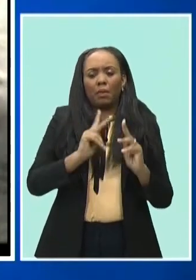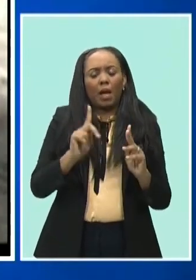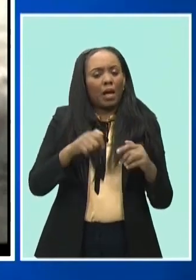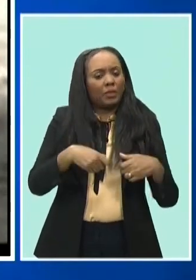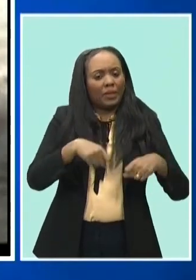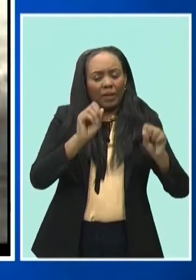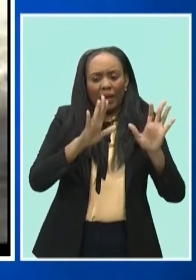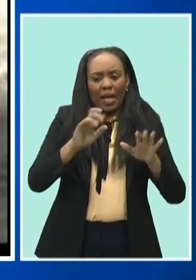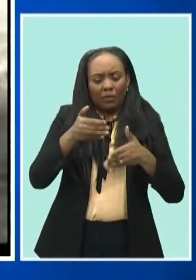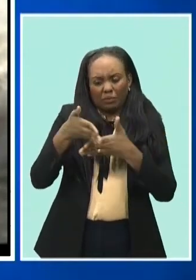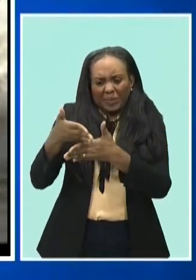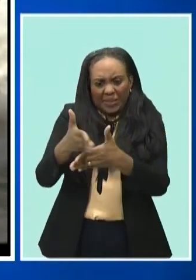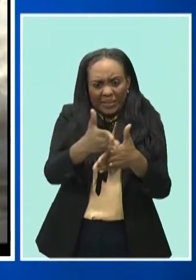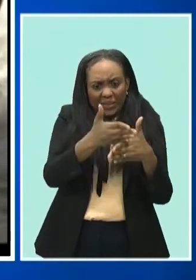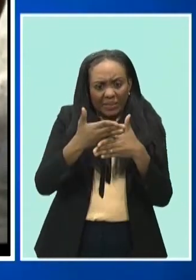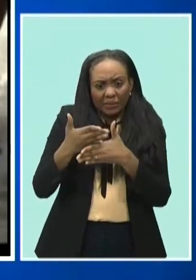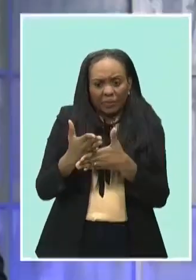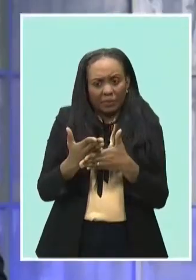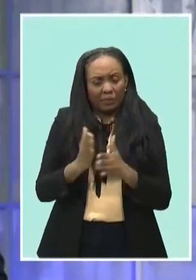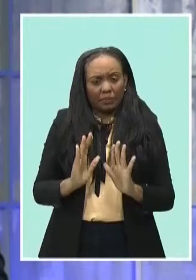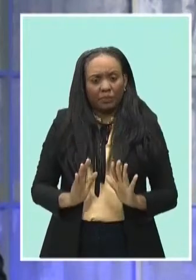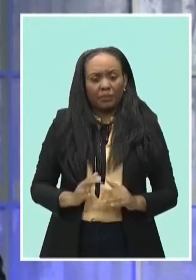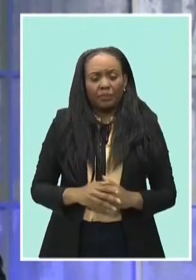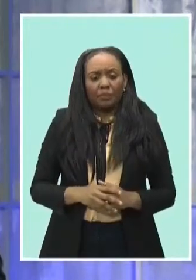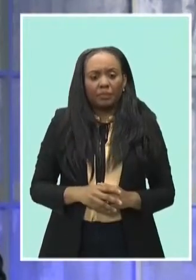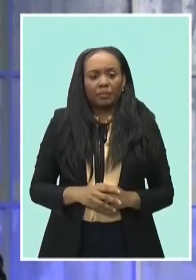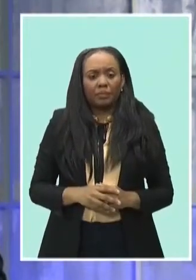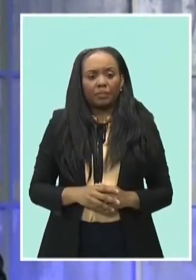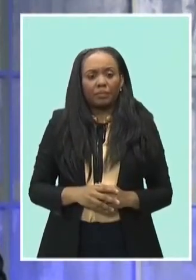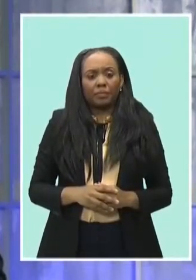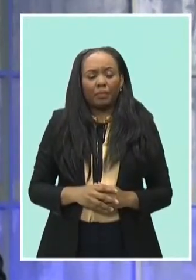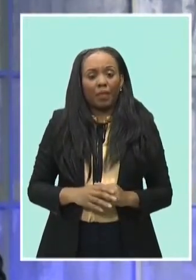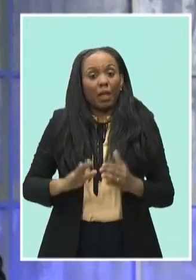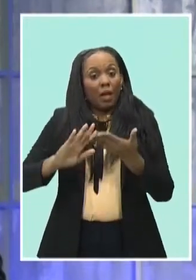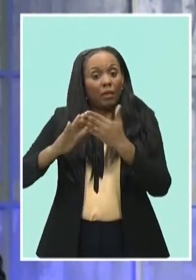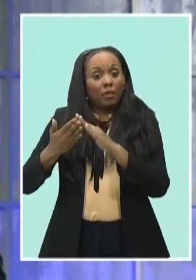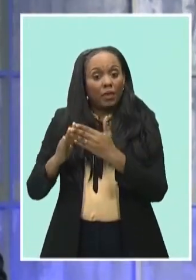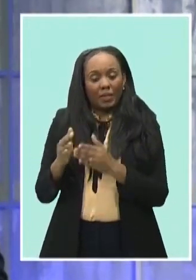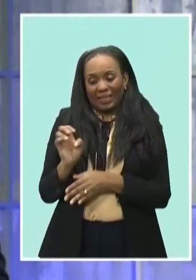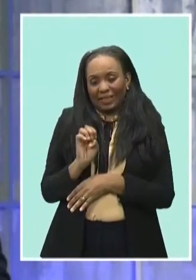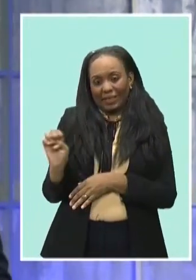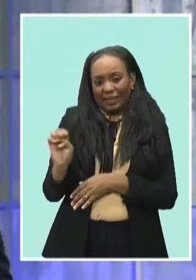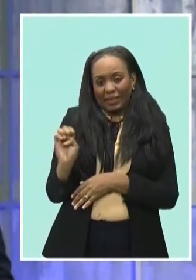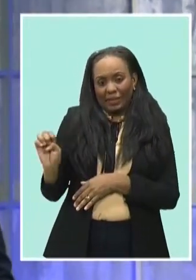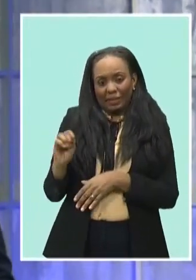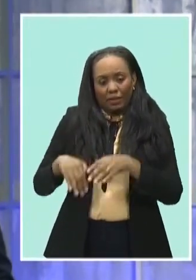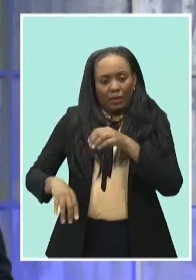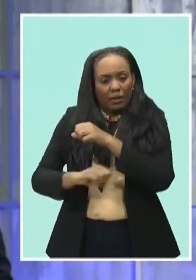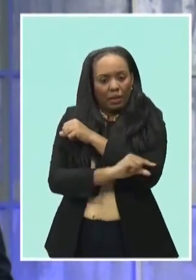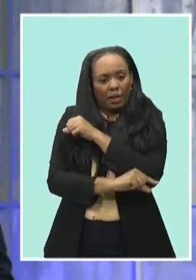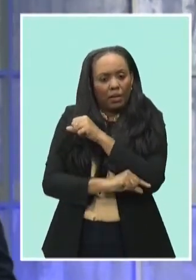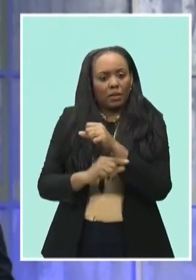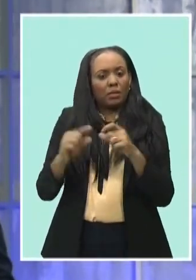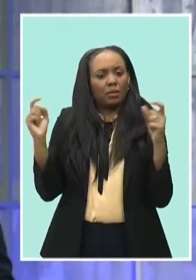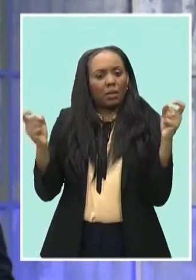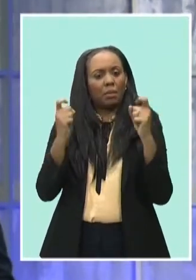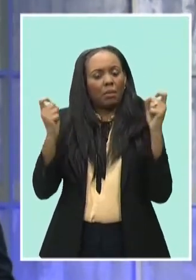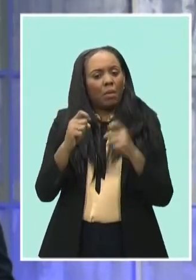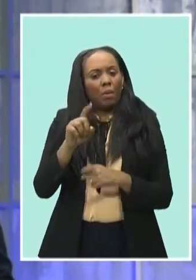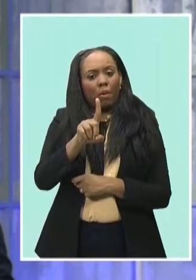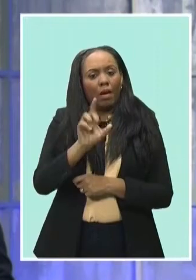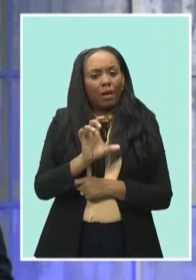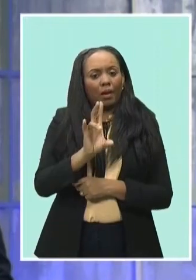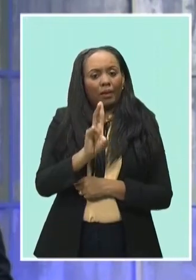get a share of the scarce commodity. A village on the east coast of the Demerara River in Guyana is